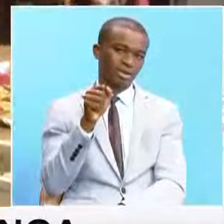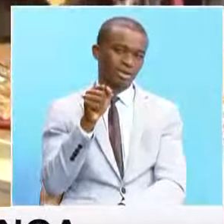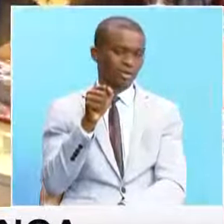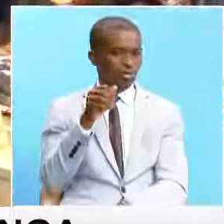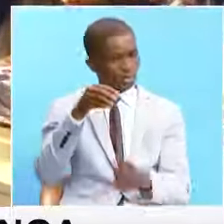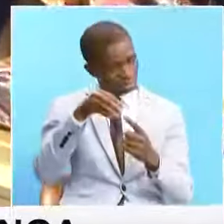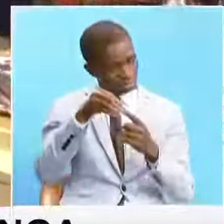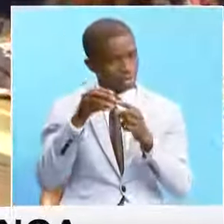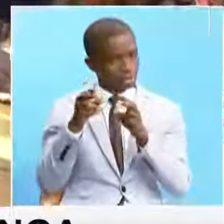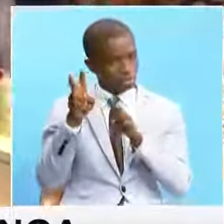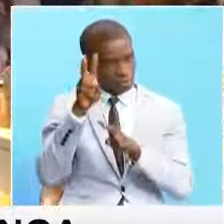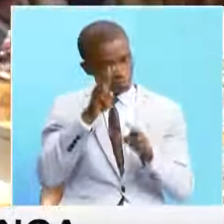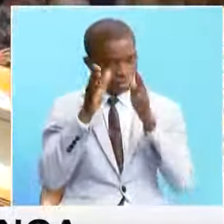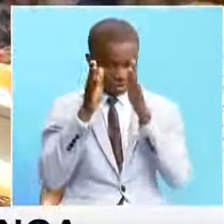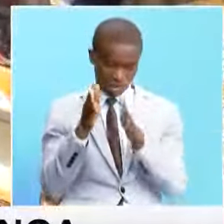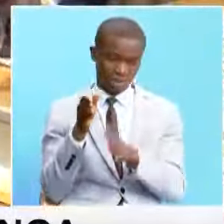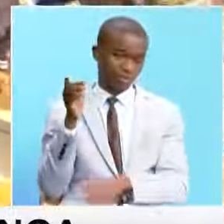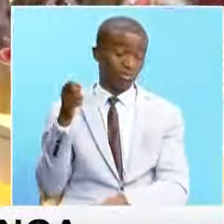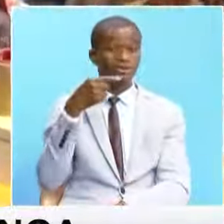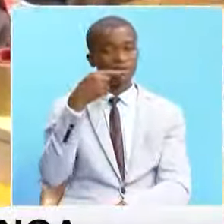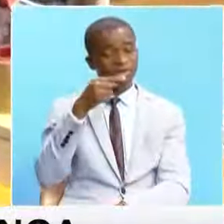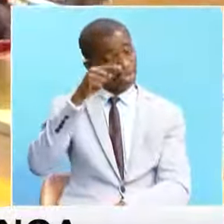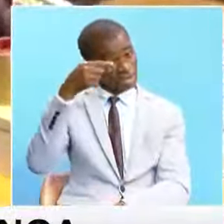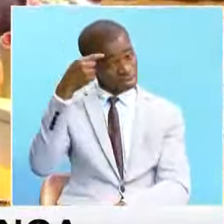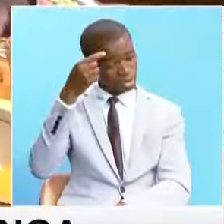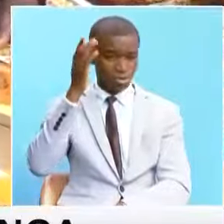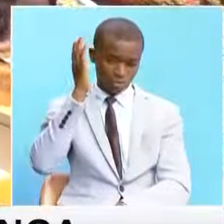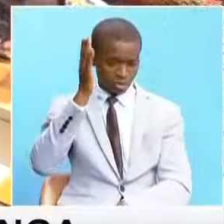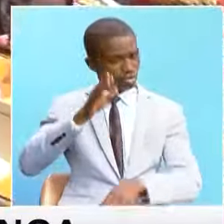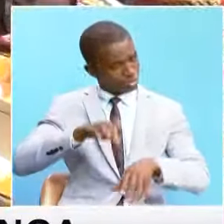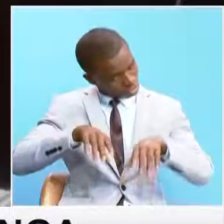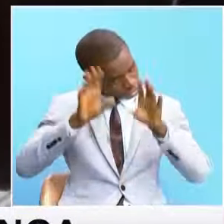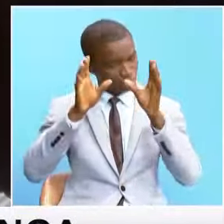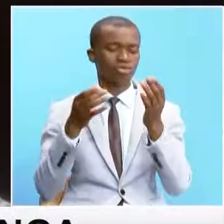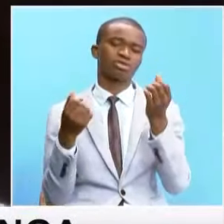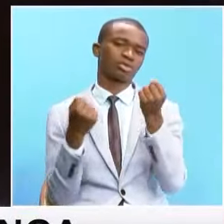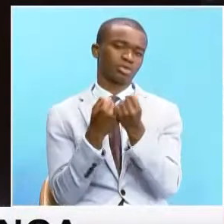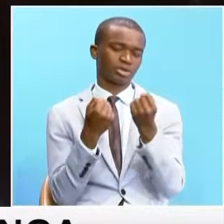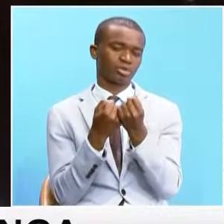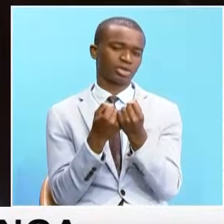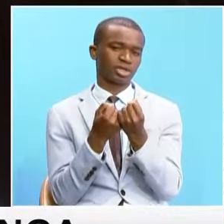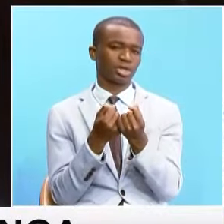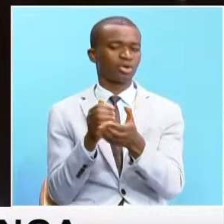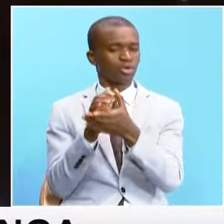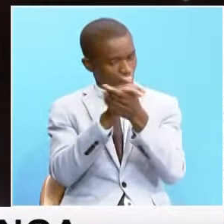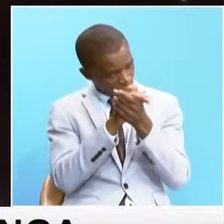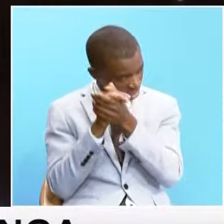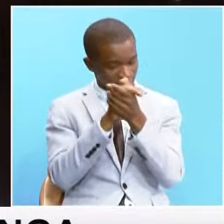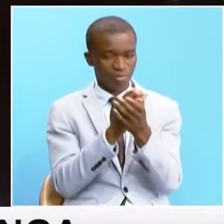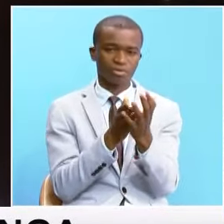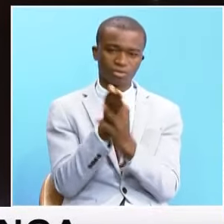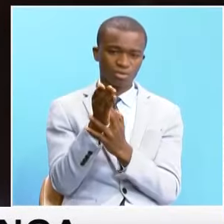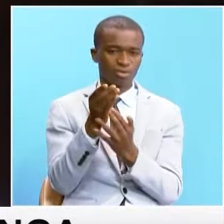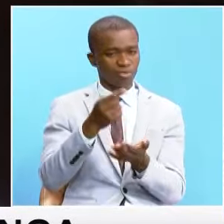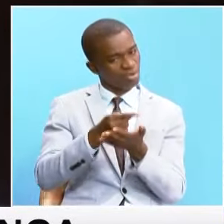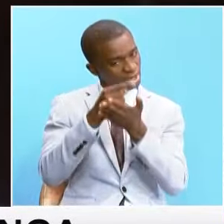event, said government will continue supporting cooperatives through loans and grants. Under the leadership of His Excellency Mr.